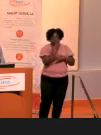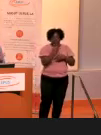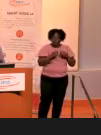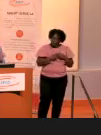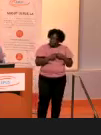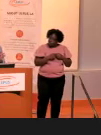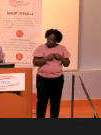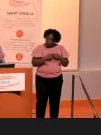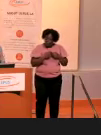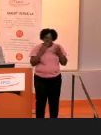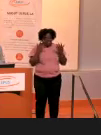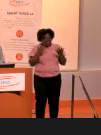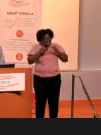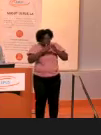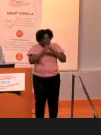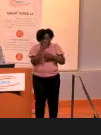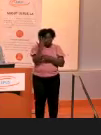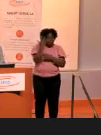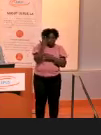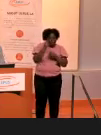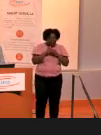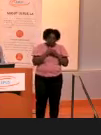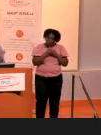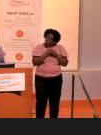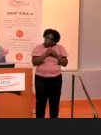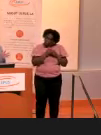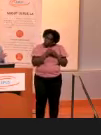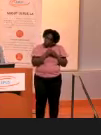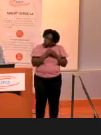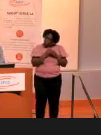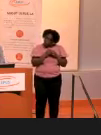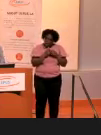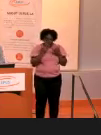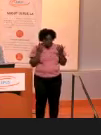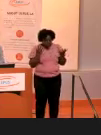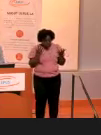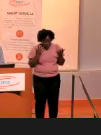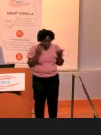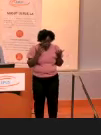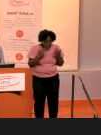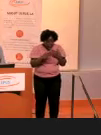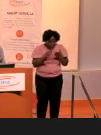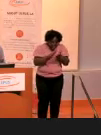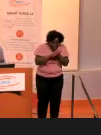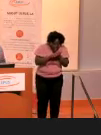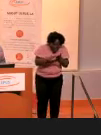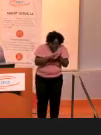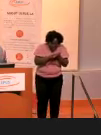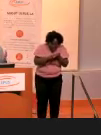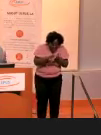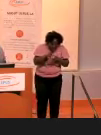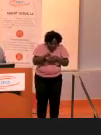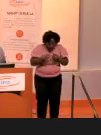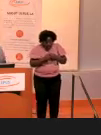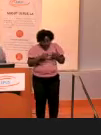is a little bit problematic because it's really hard to get a clean catch urine, and there's often some